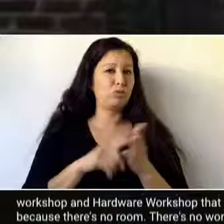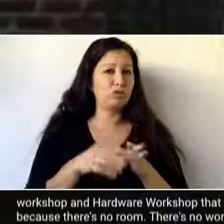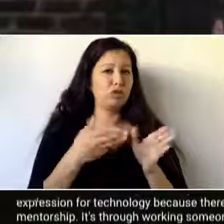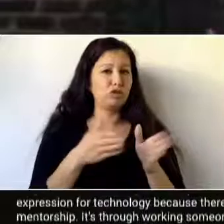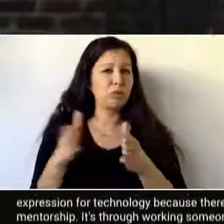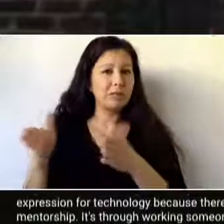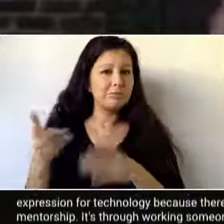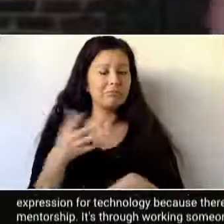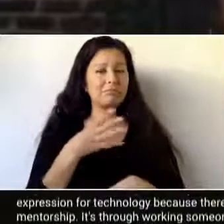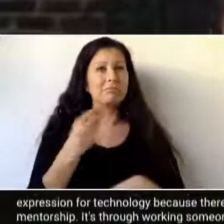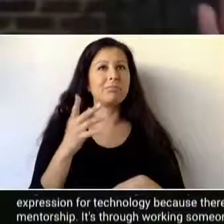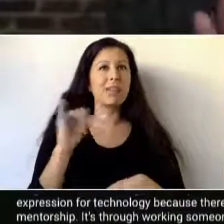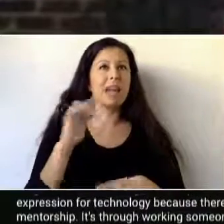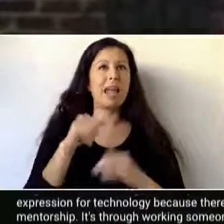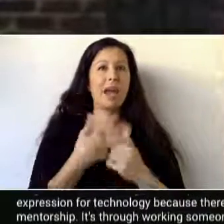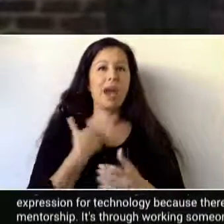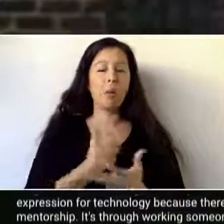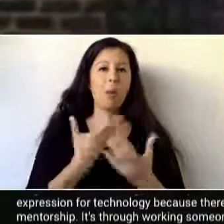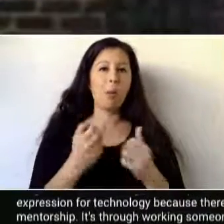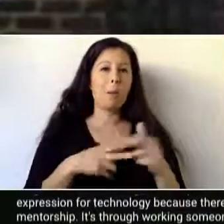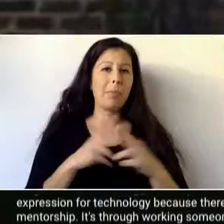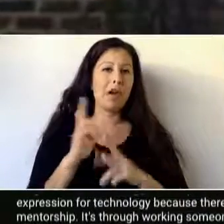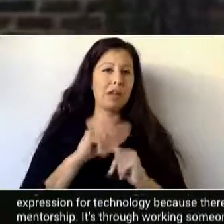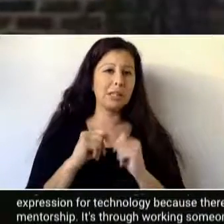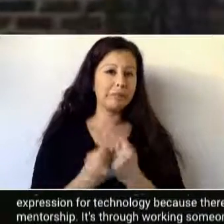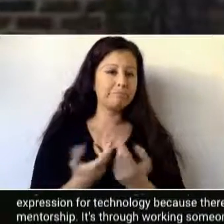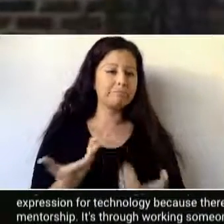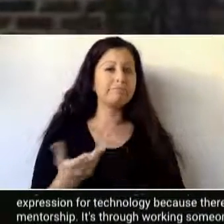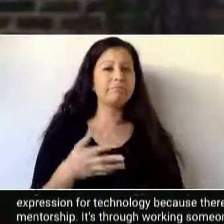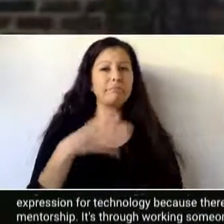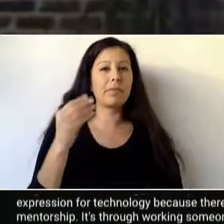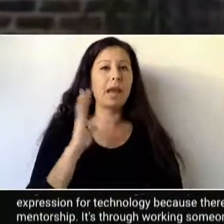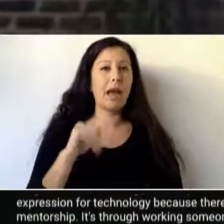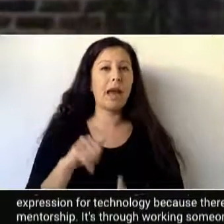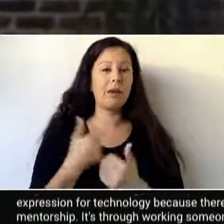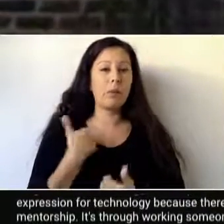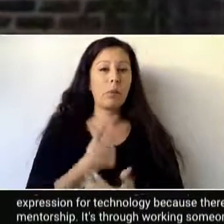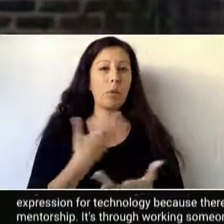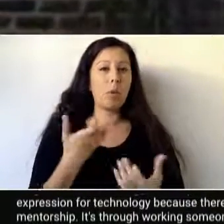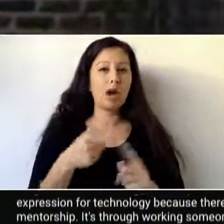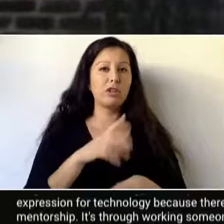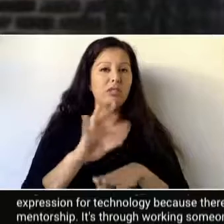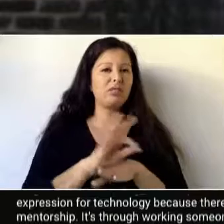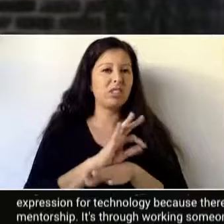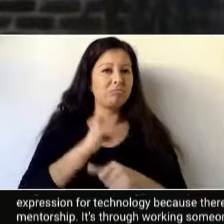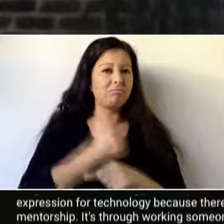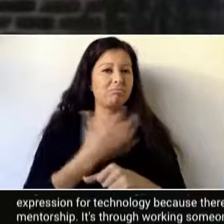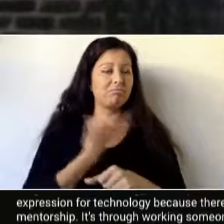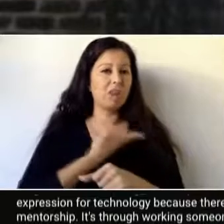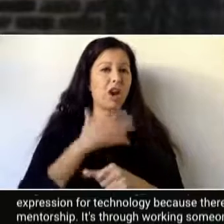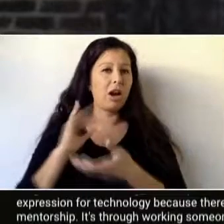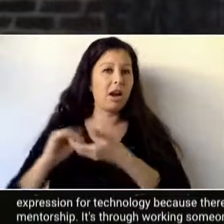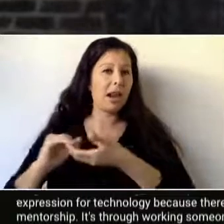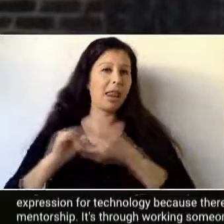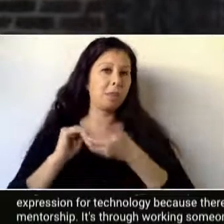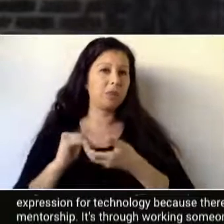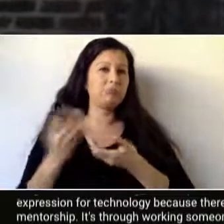directions in terms of like how we want to build our teams and how we want to kind of facilitate our kind of